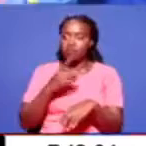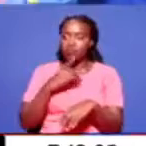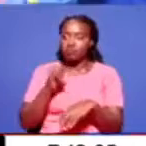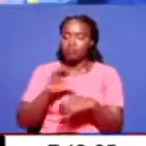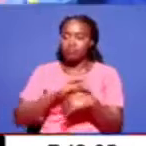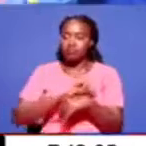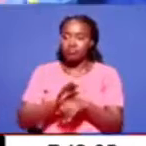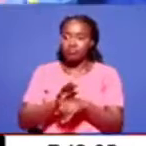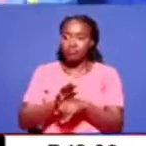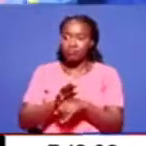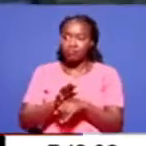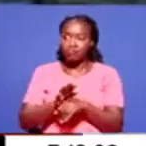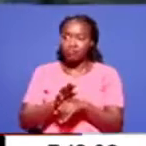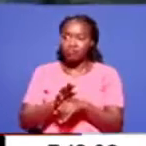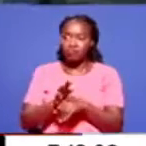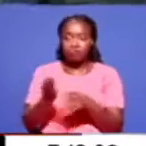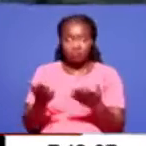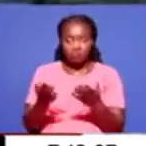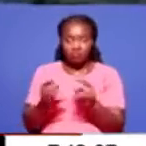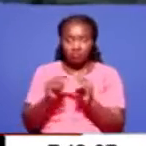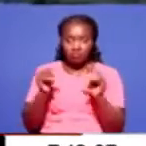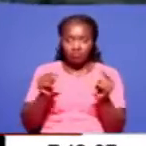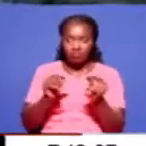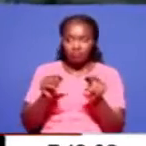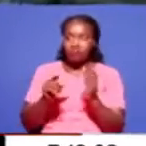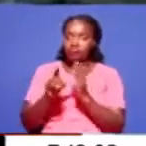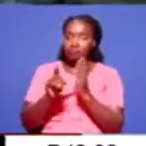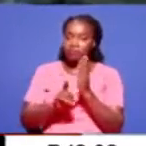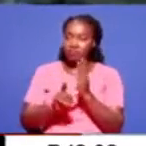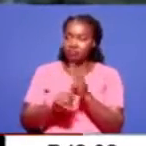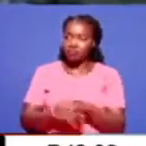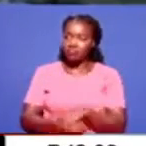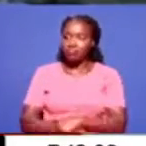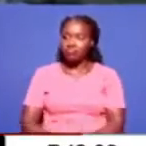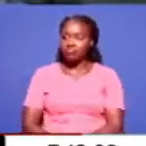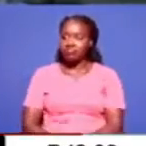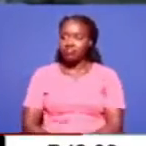and Russia-Ukraine has been a great lesson. Beatrice Gitonyangetich, Darubini.